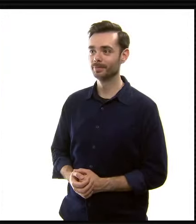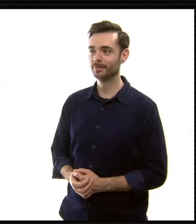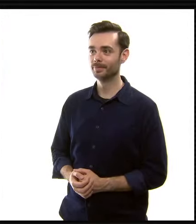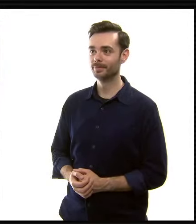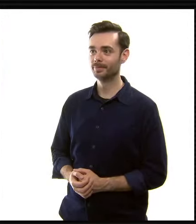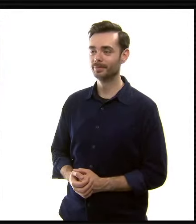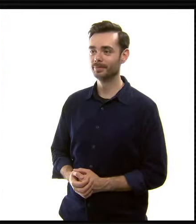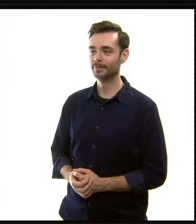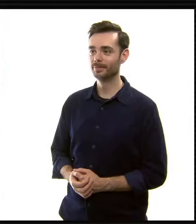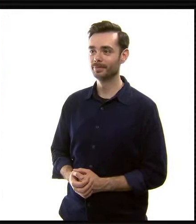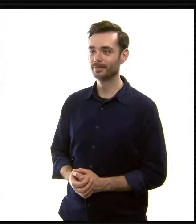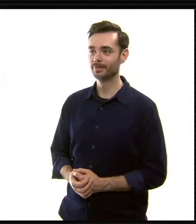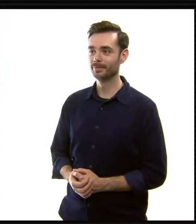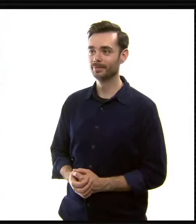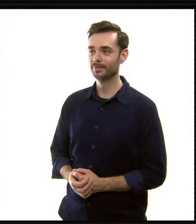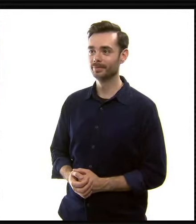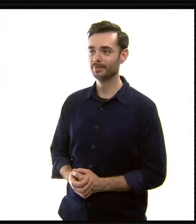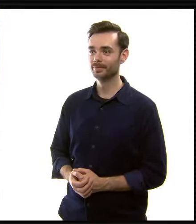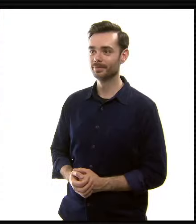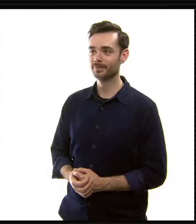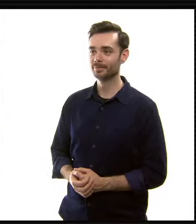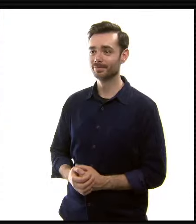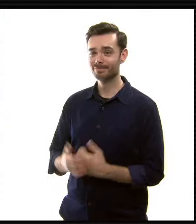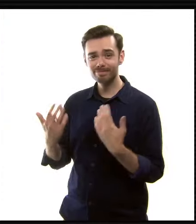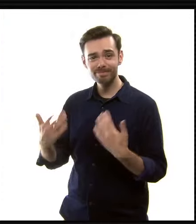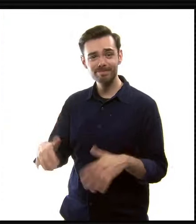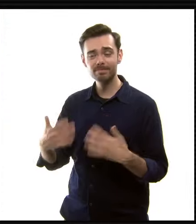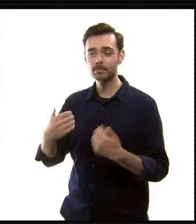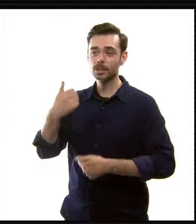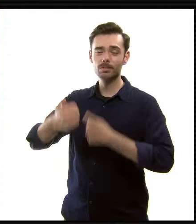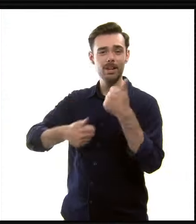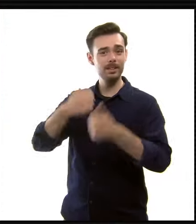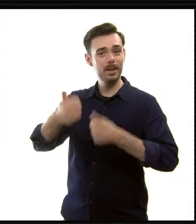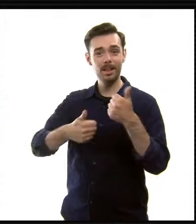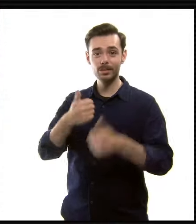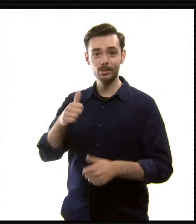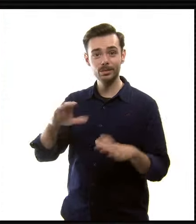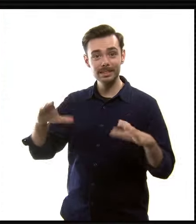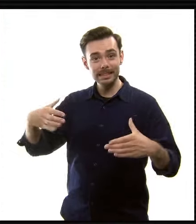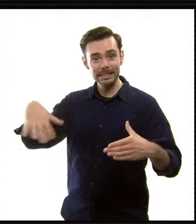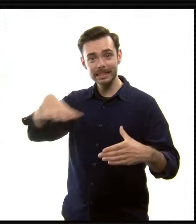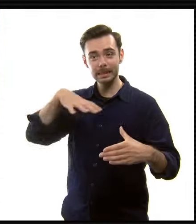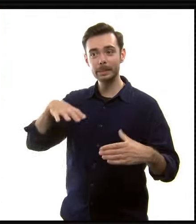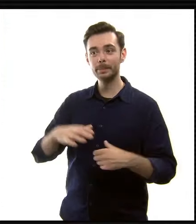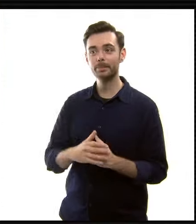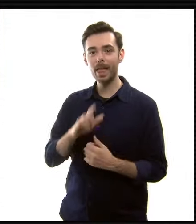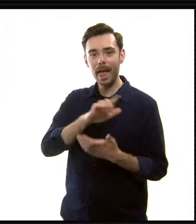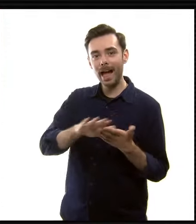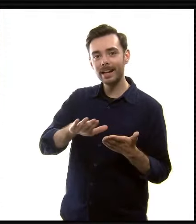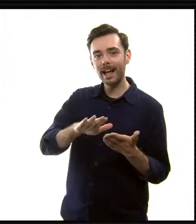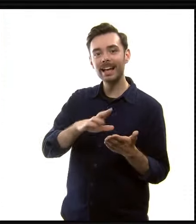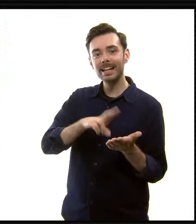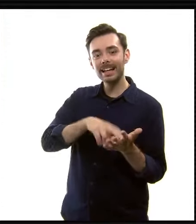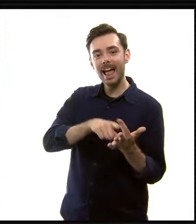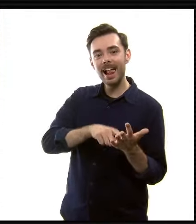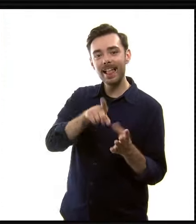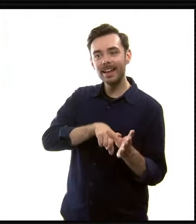going. Yeah, teams, you have done an incredible job. Hannah and Nelly, which part are you most proud